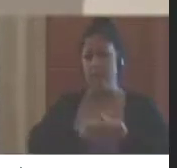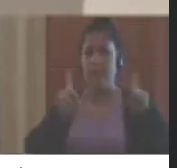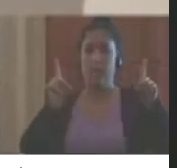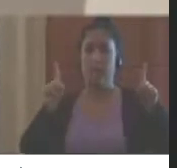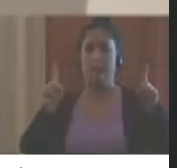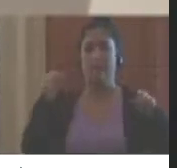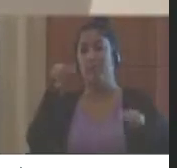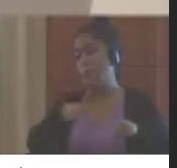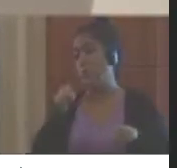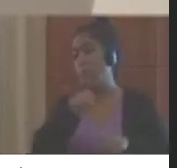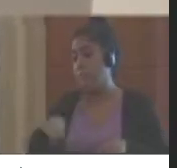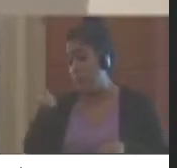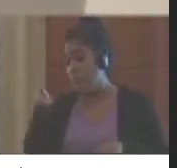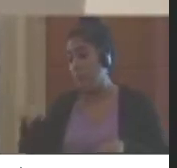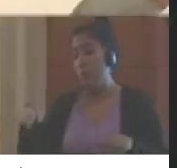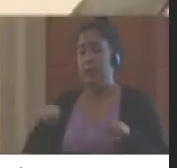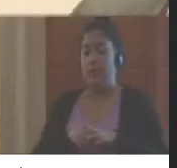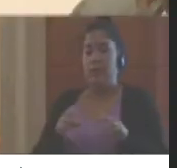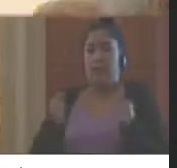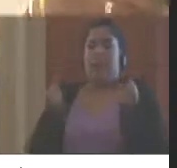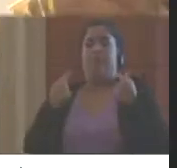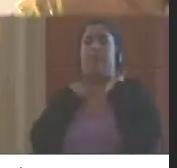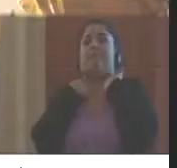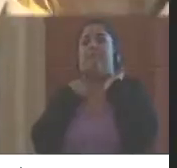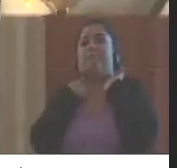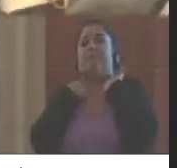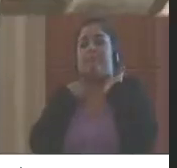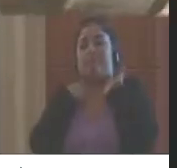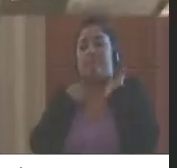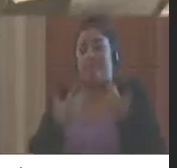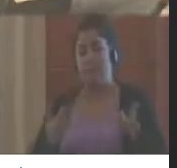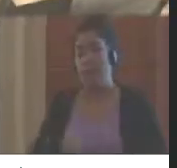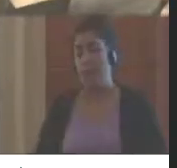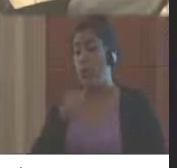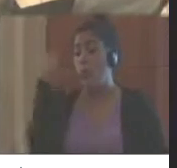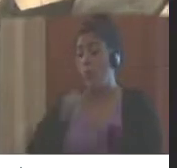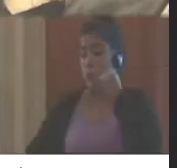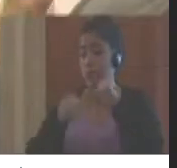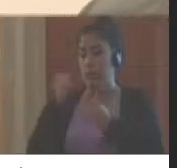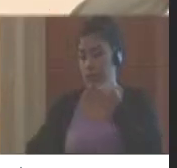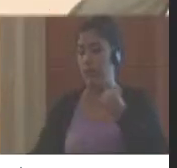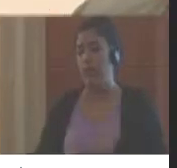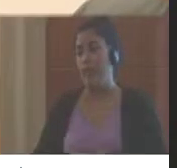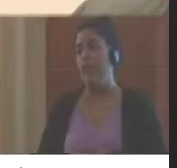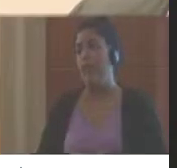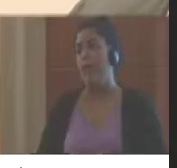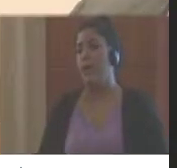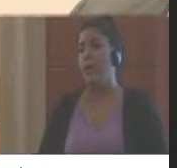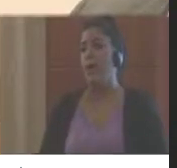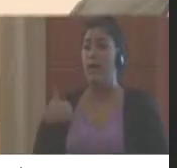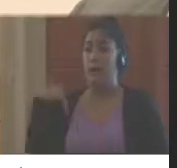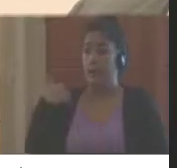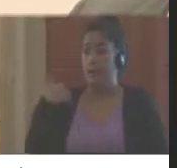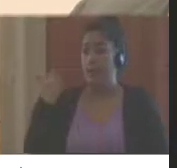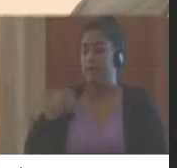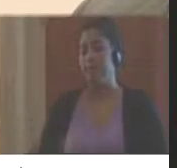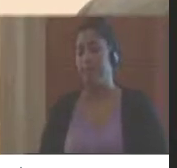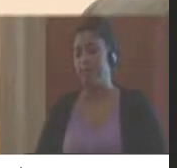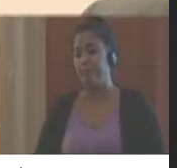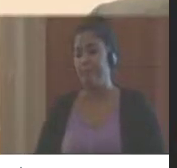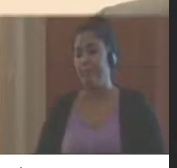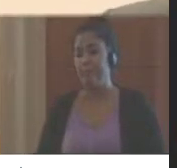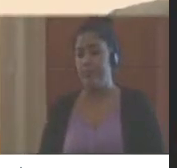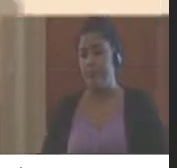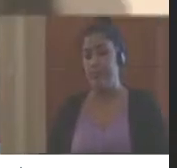Gracias, ministro. Y esta para la ministra. Thank you, Minister, and this for the Minister of Security of Argentina.